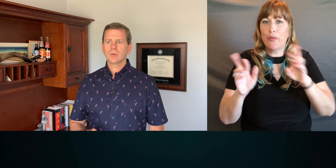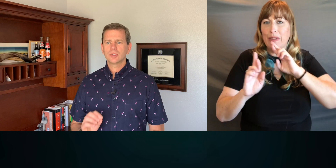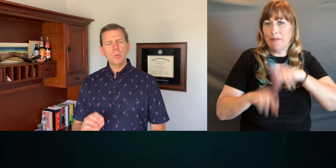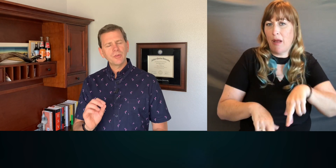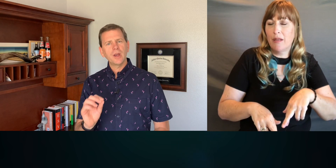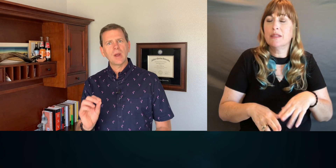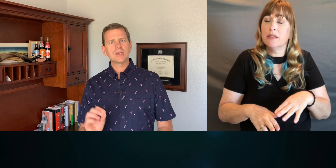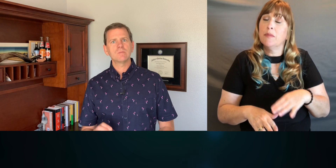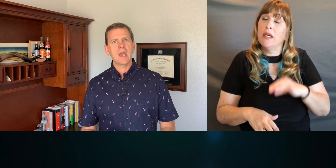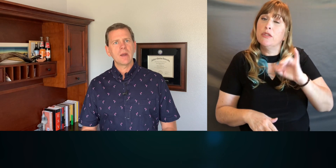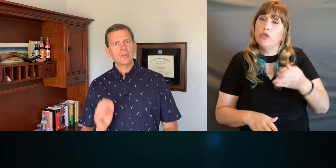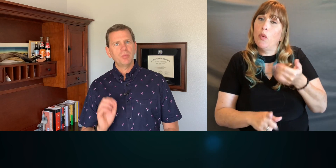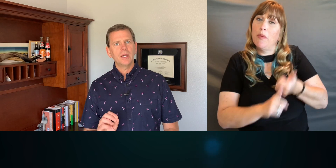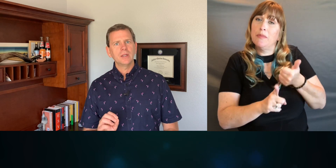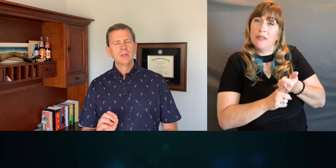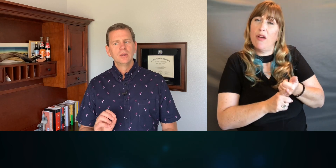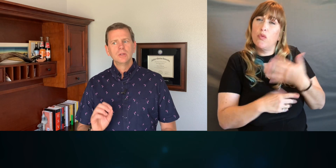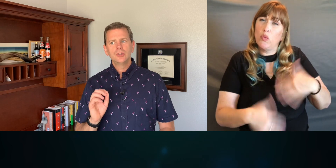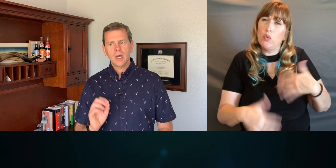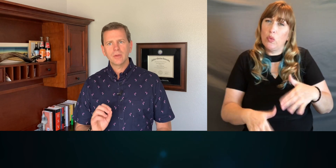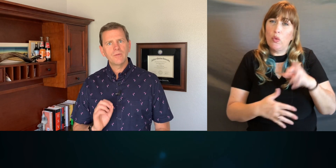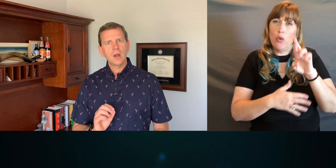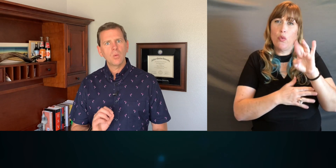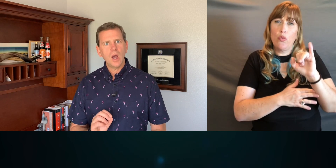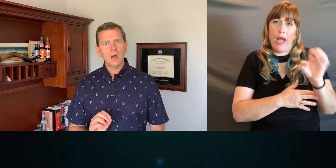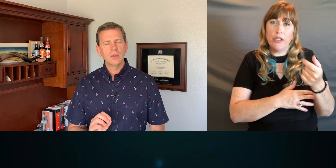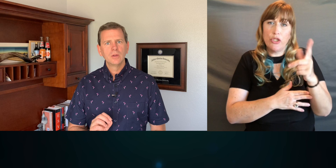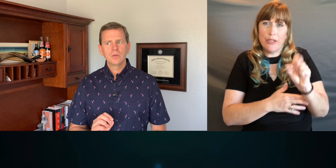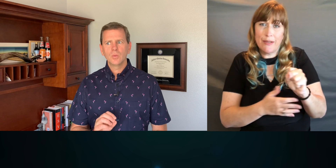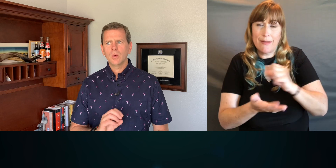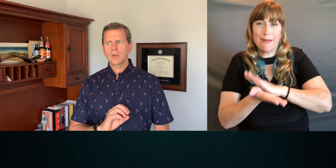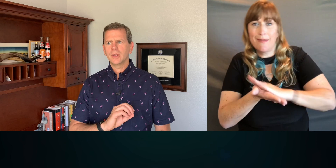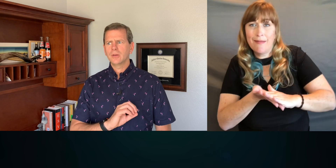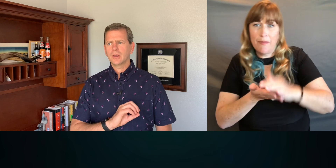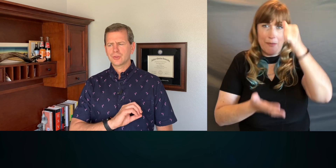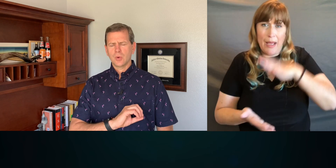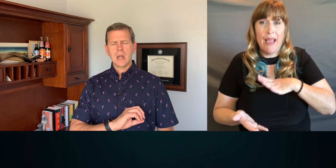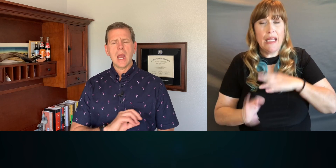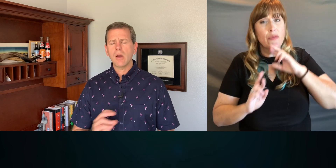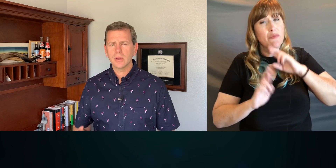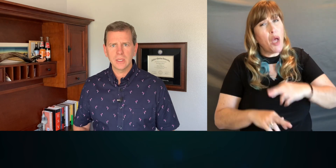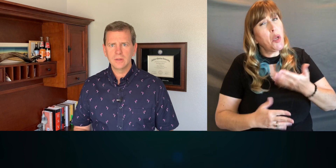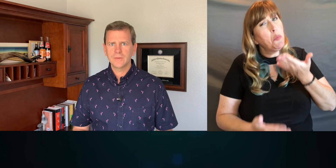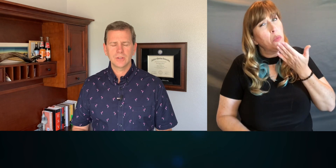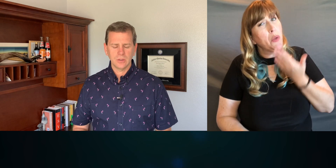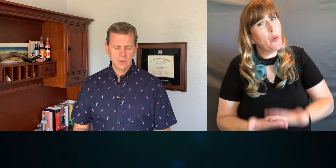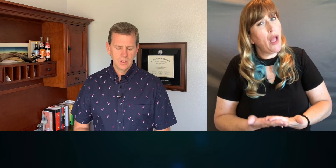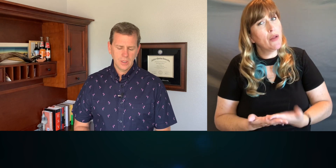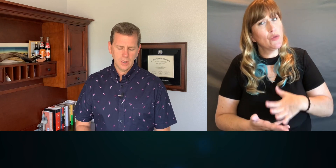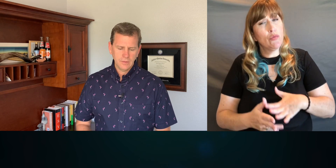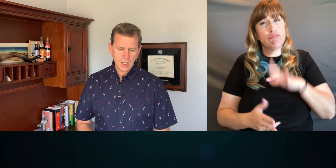imagination, Job was a very righteous man and responded generally very well to what was an extraordinarily